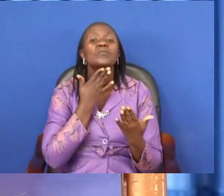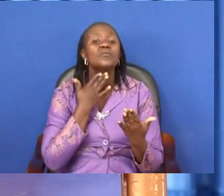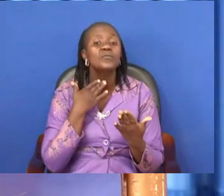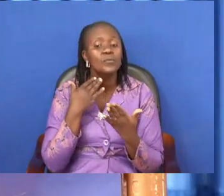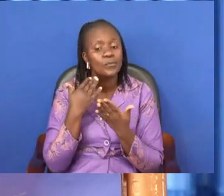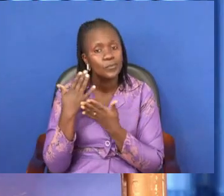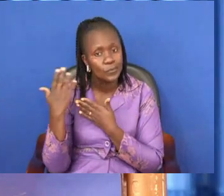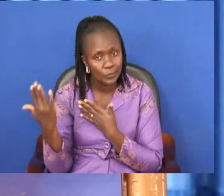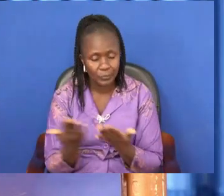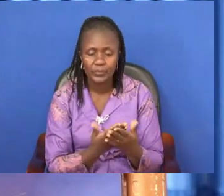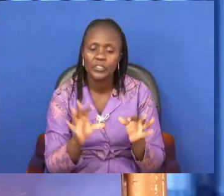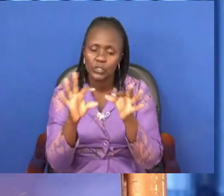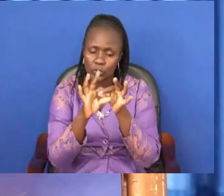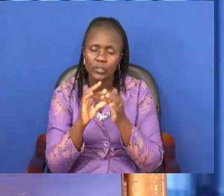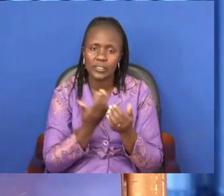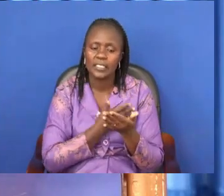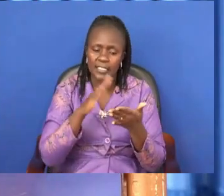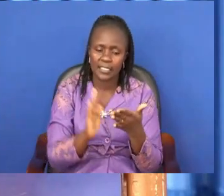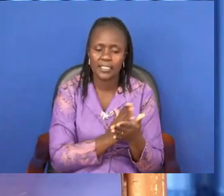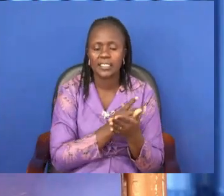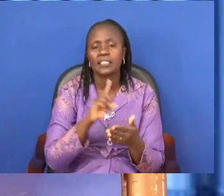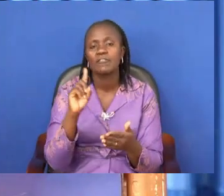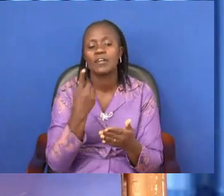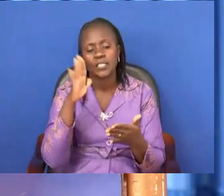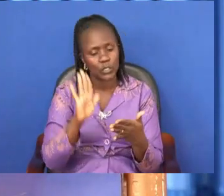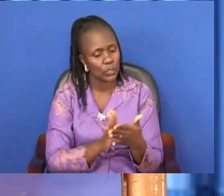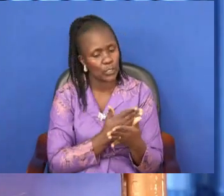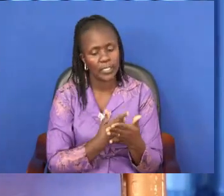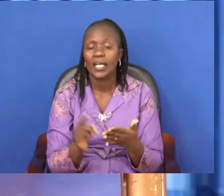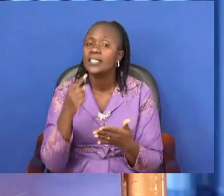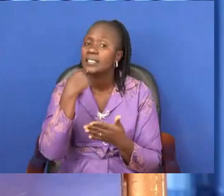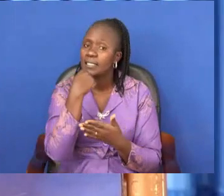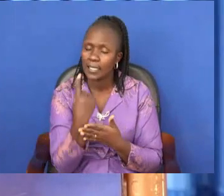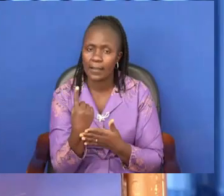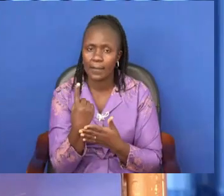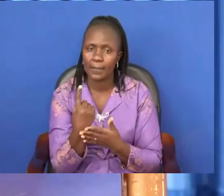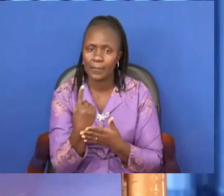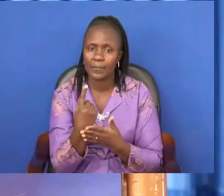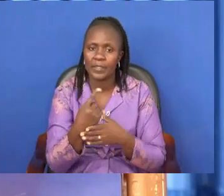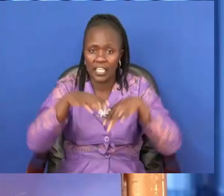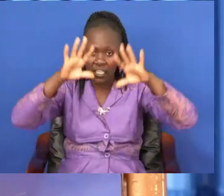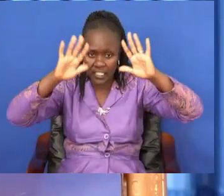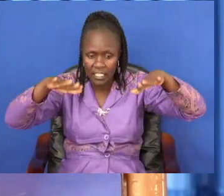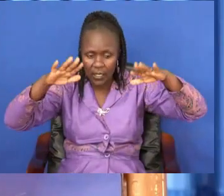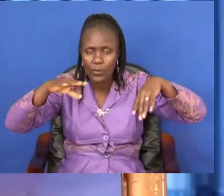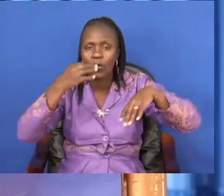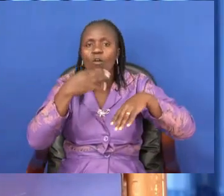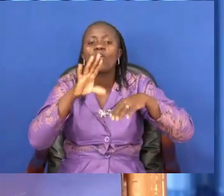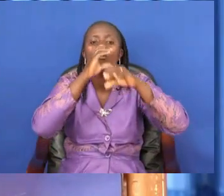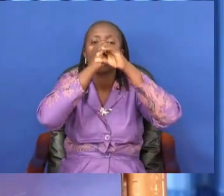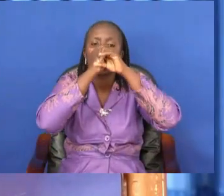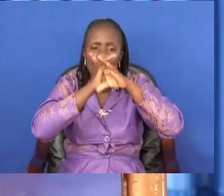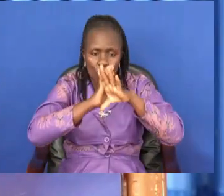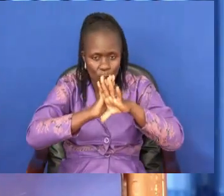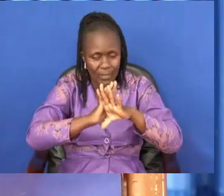you to join us in singing the first hymn that says, "There shall be showers of